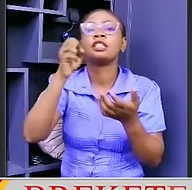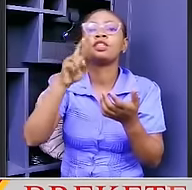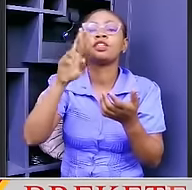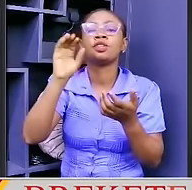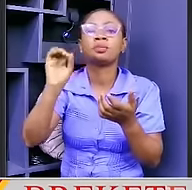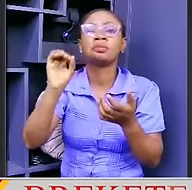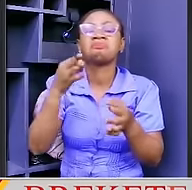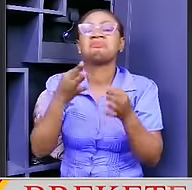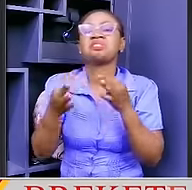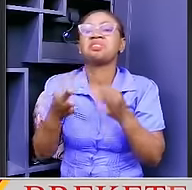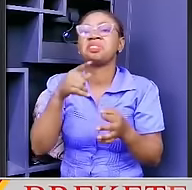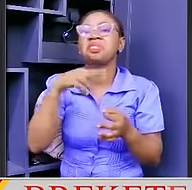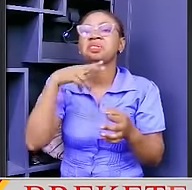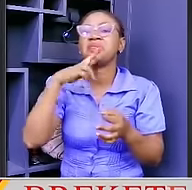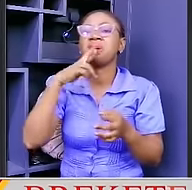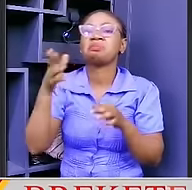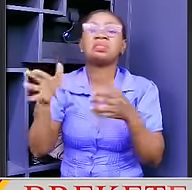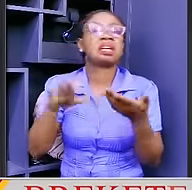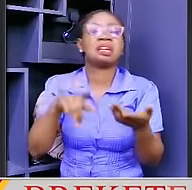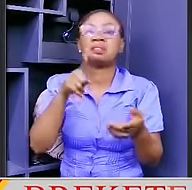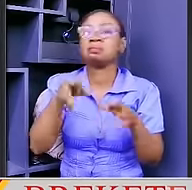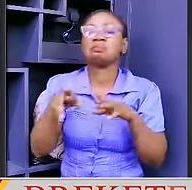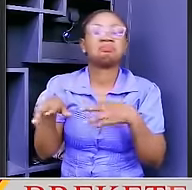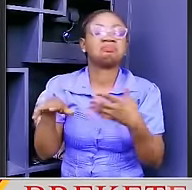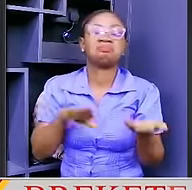Once you are gone, you are gone.